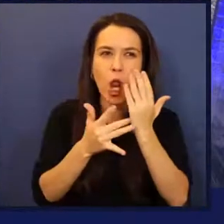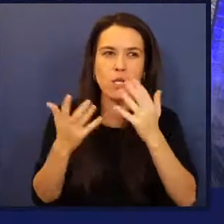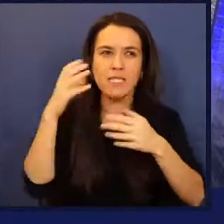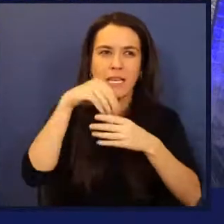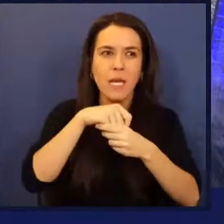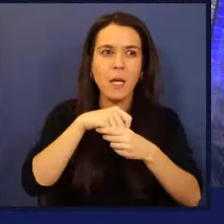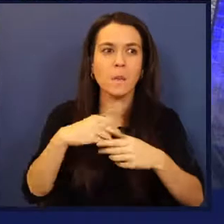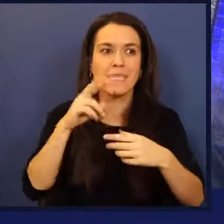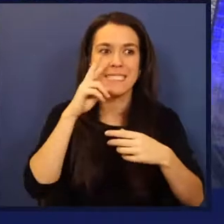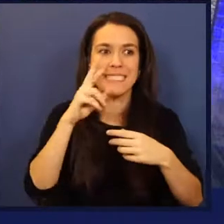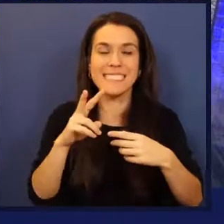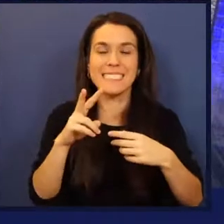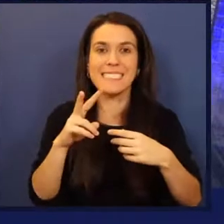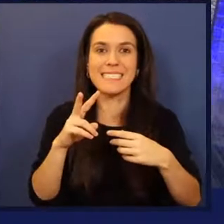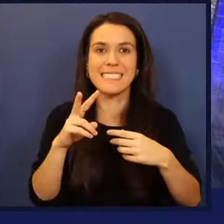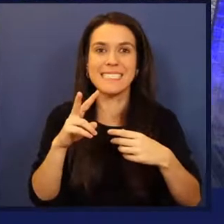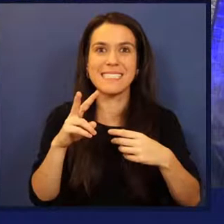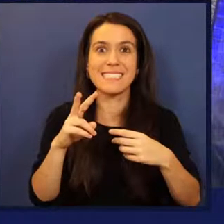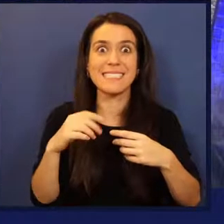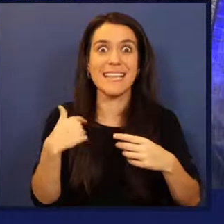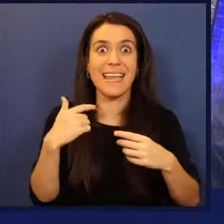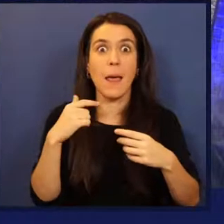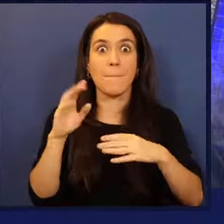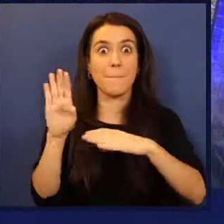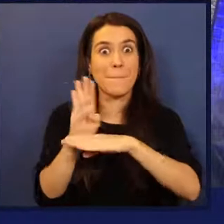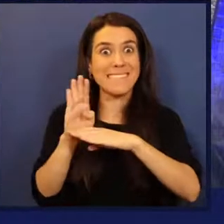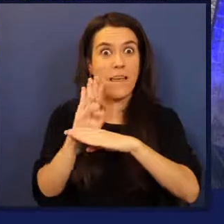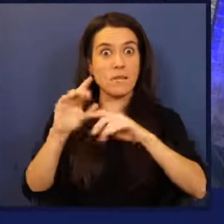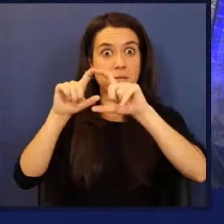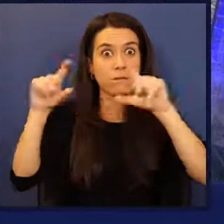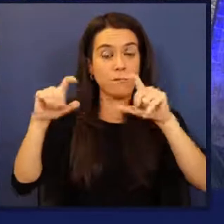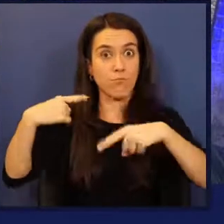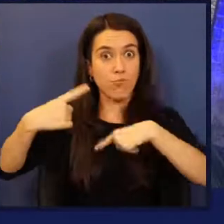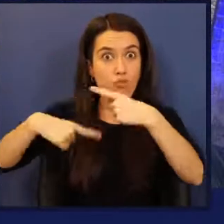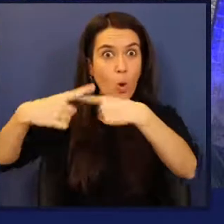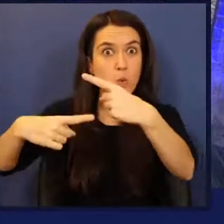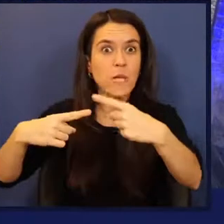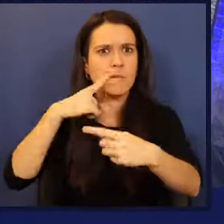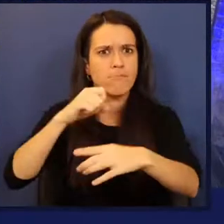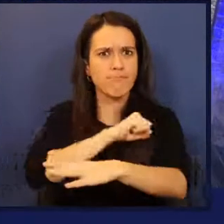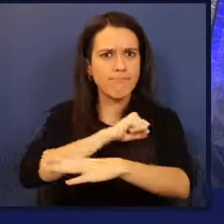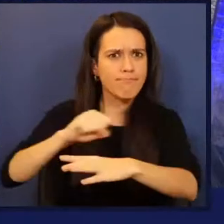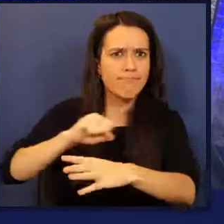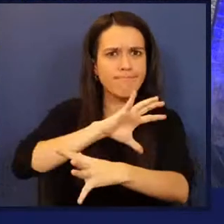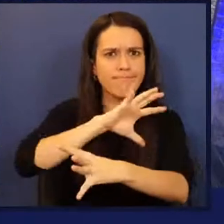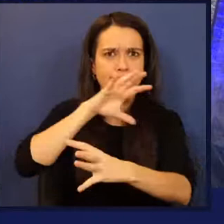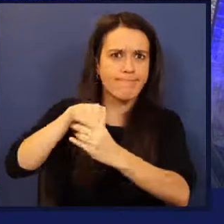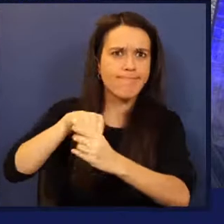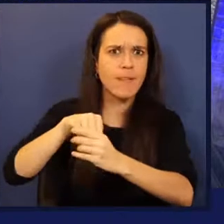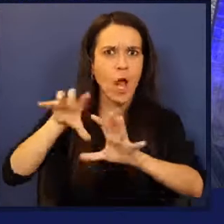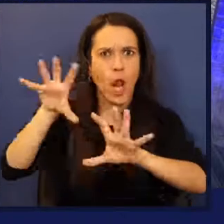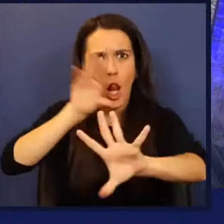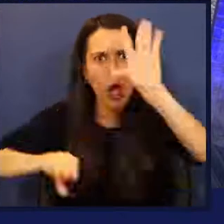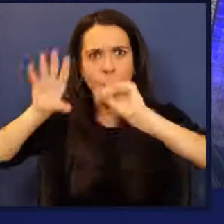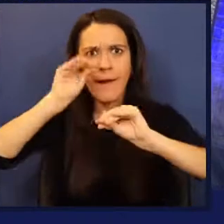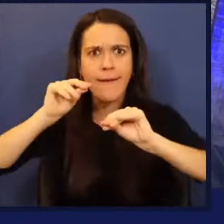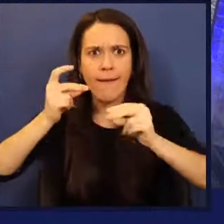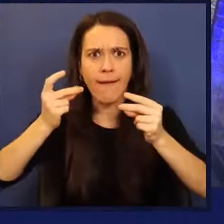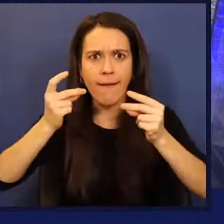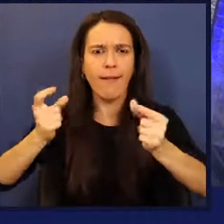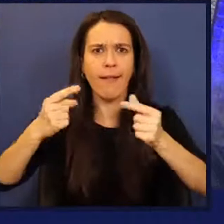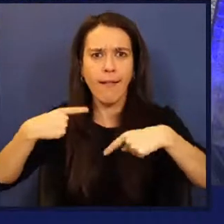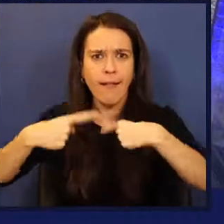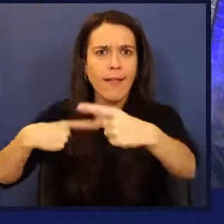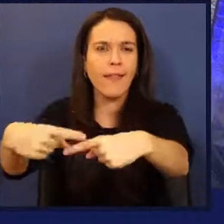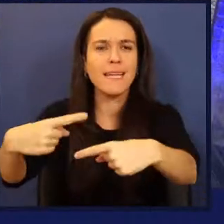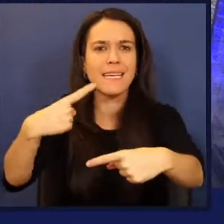the principles to enhance business processes and accelerate learning and accelerate triggering of notifications